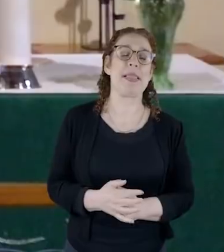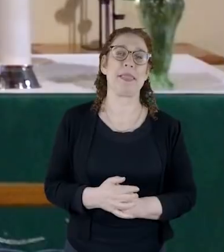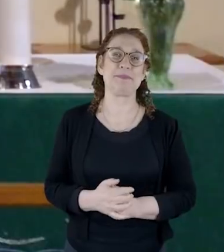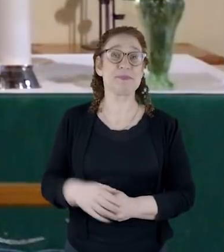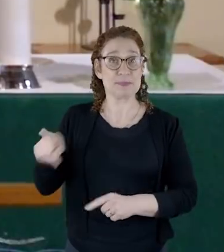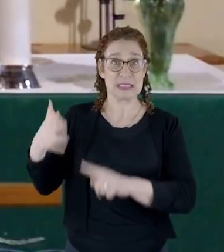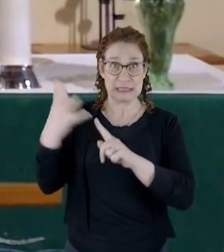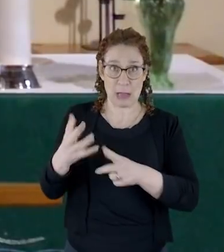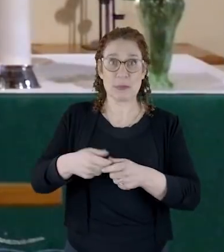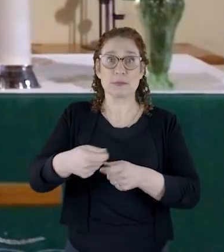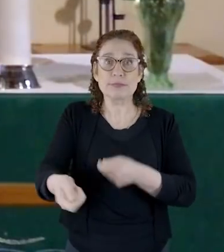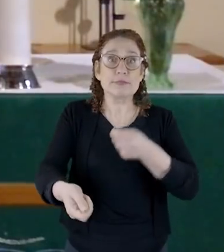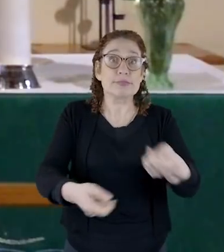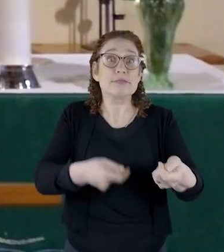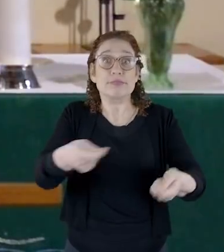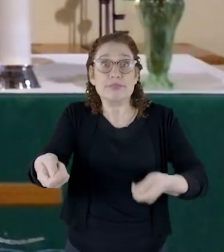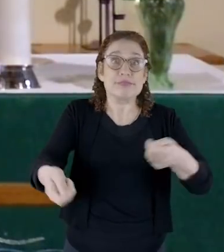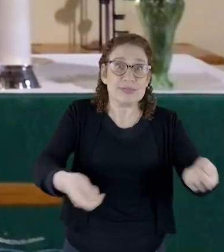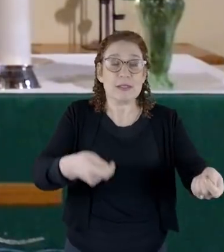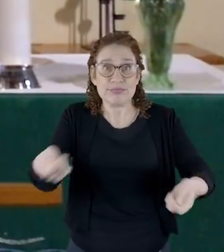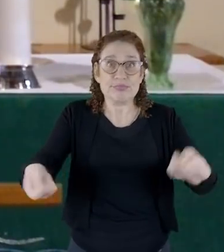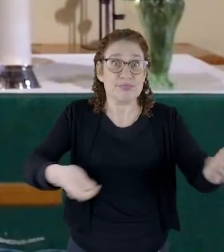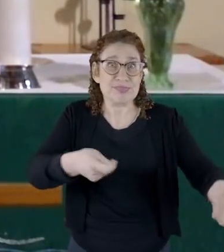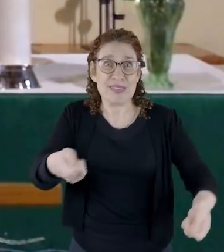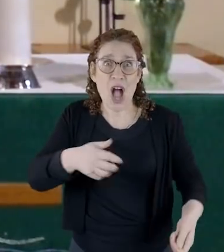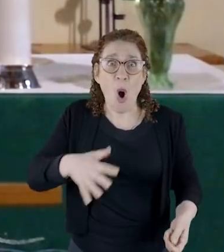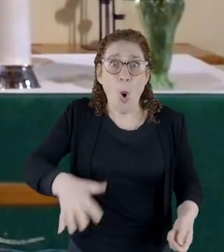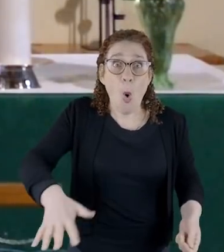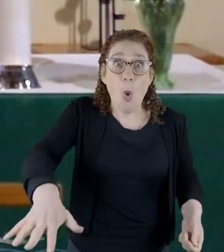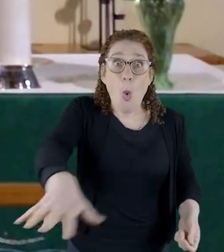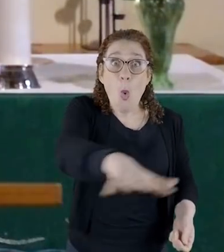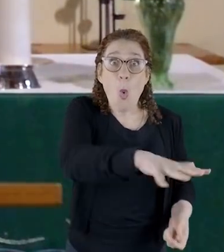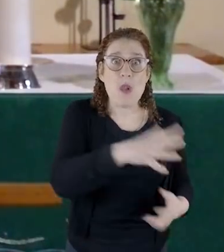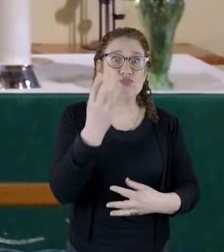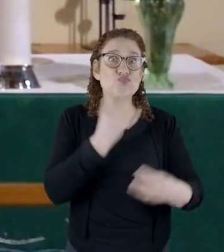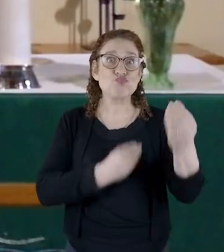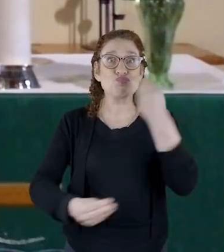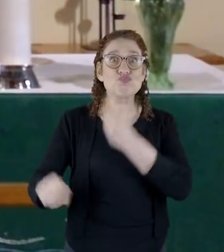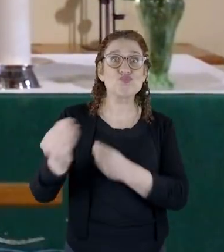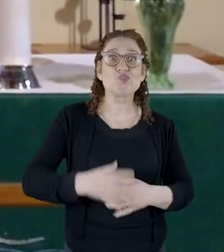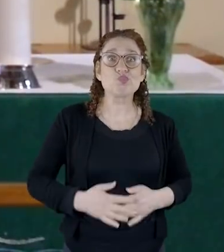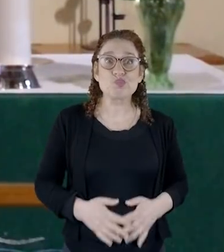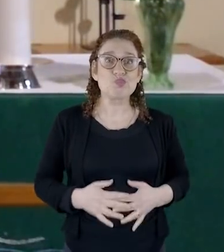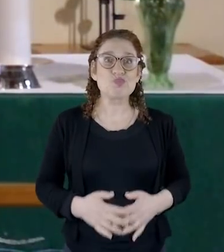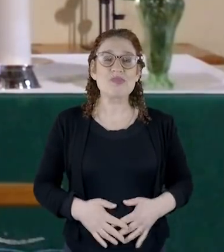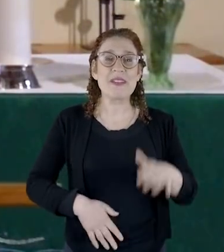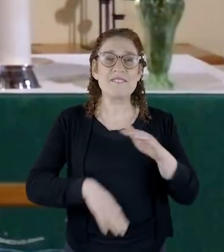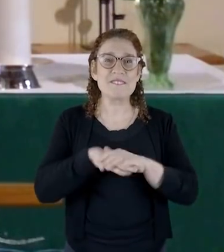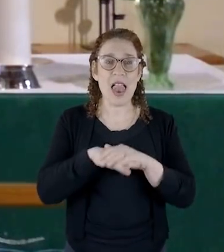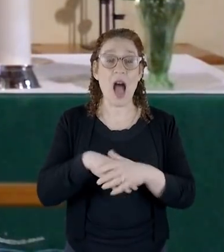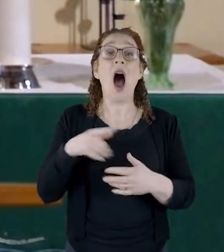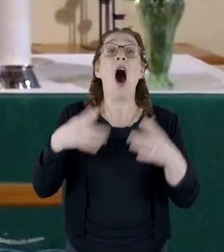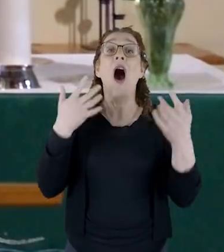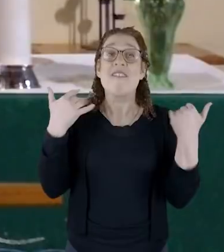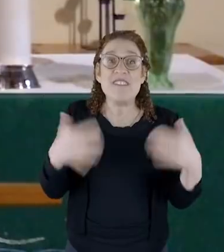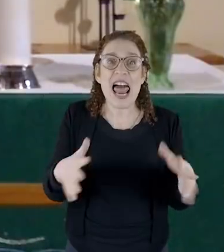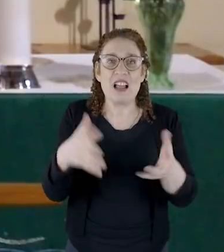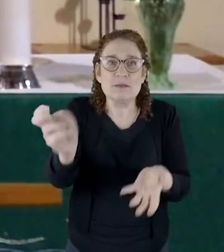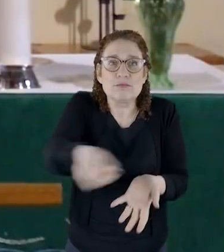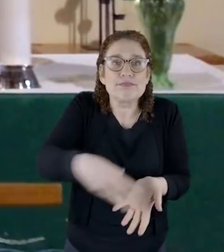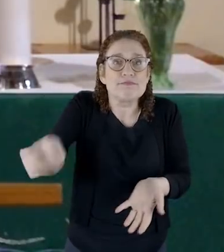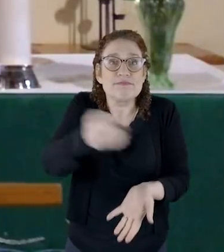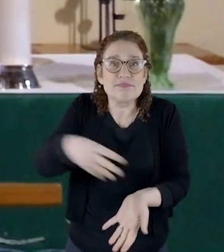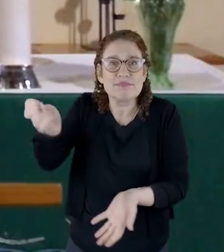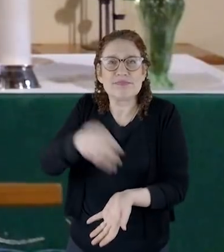disciples, and the disciples gave them to the crowds, and all of them ate and were filled, and they took up the